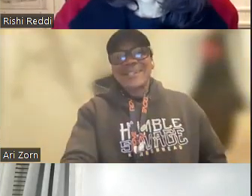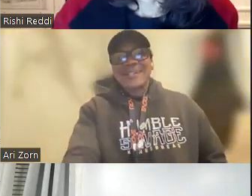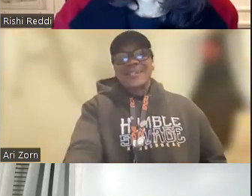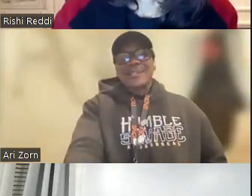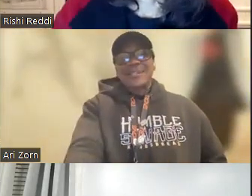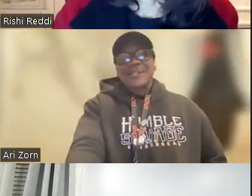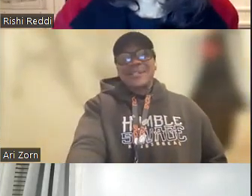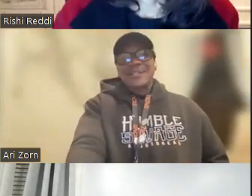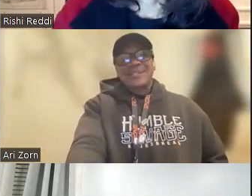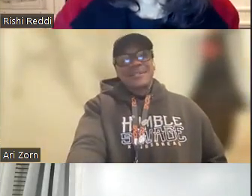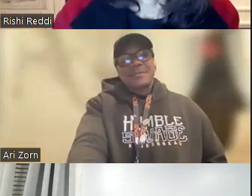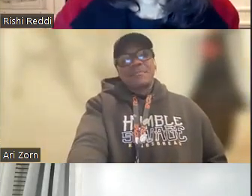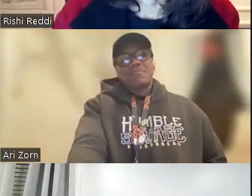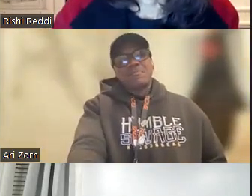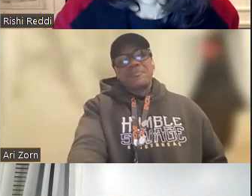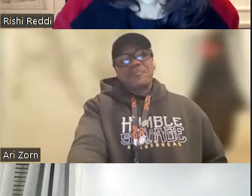Yeah, and I'll make it,